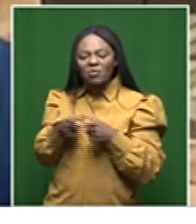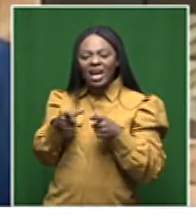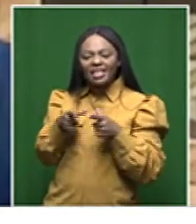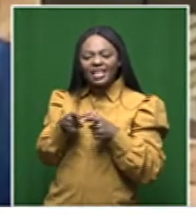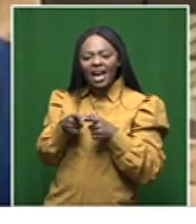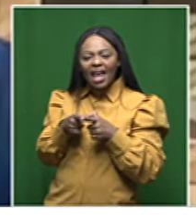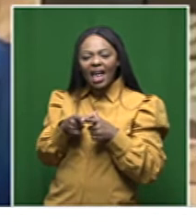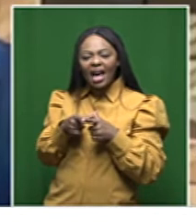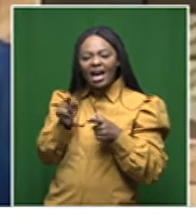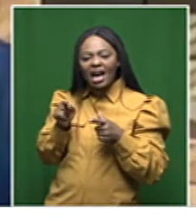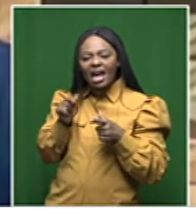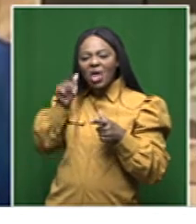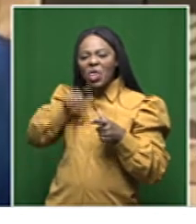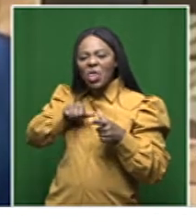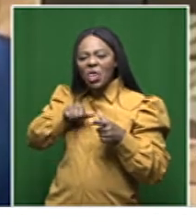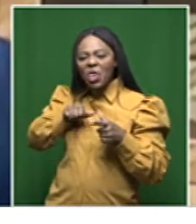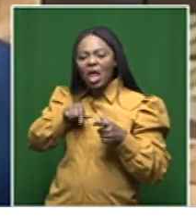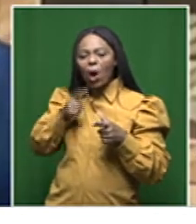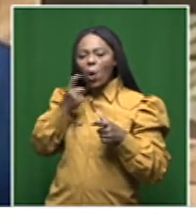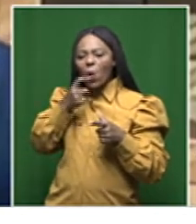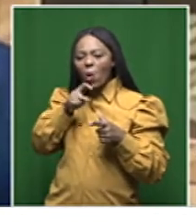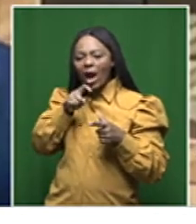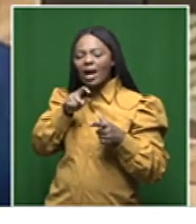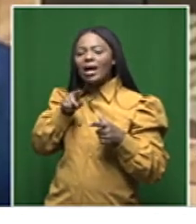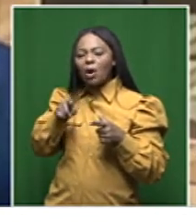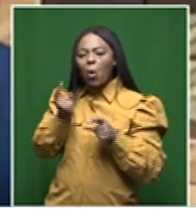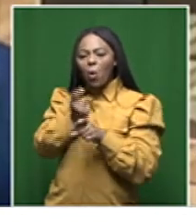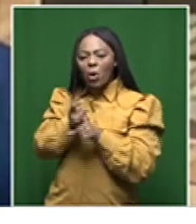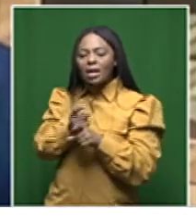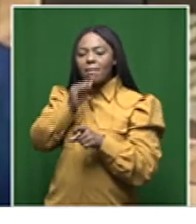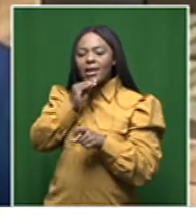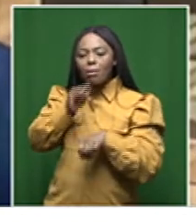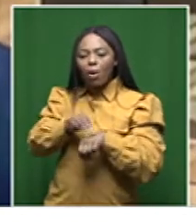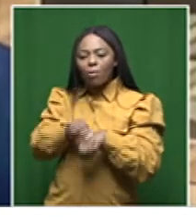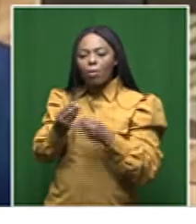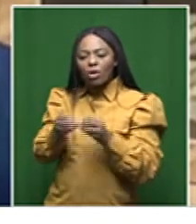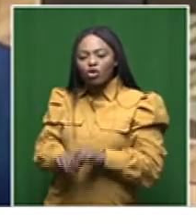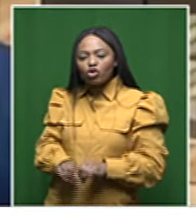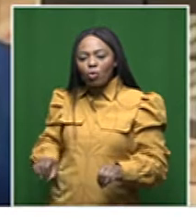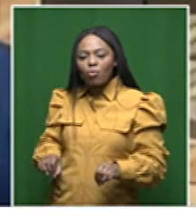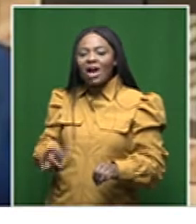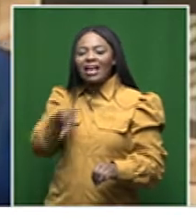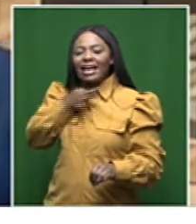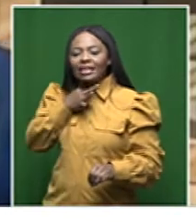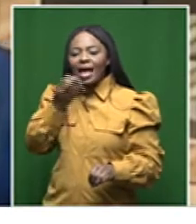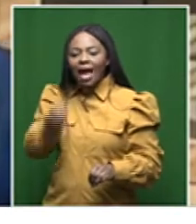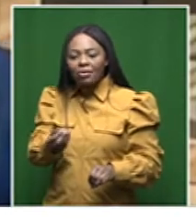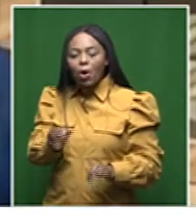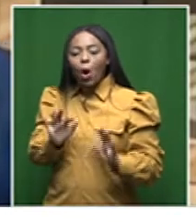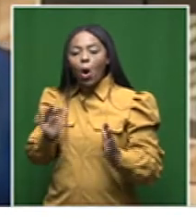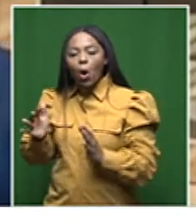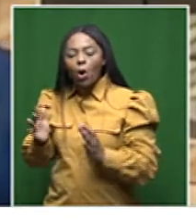pain, that also a red flag that, listen, there could be an issue with your tubes being at risk, or you had